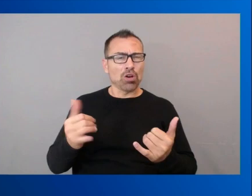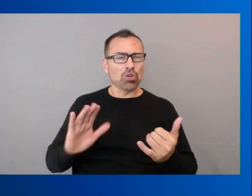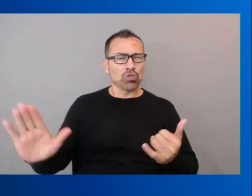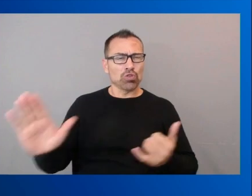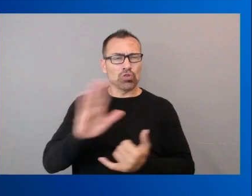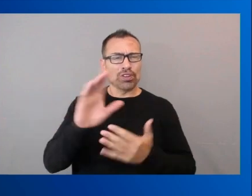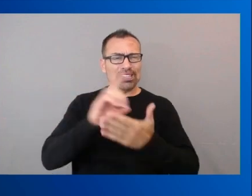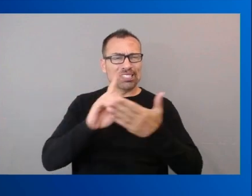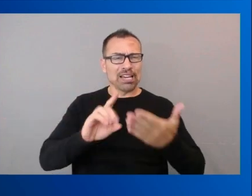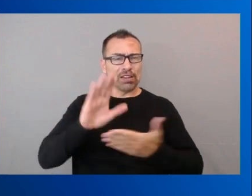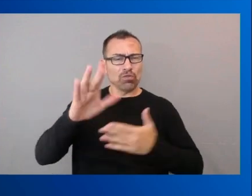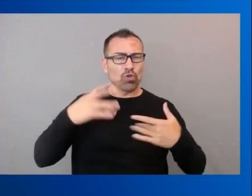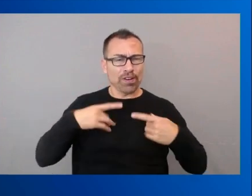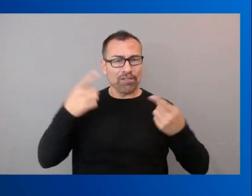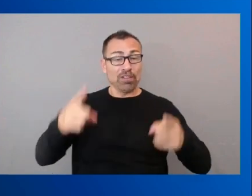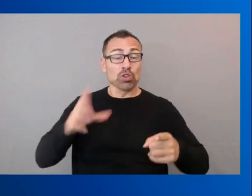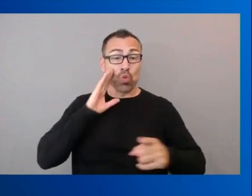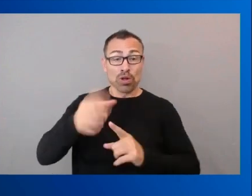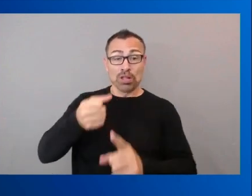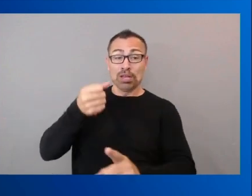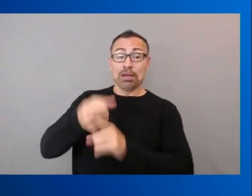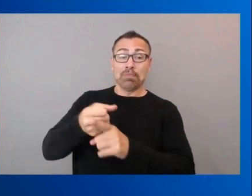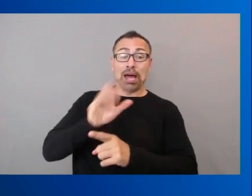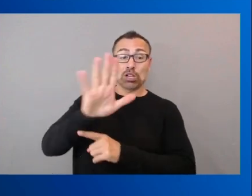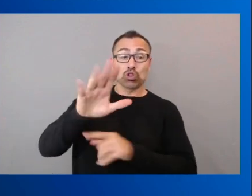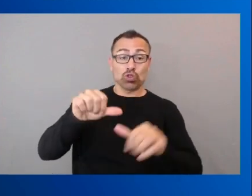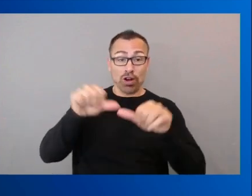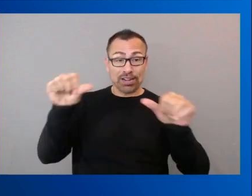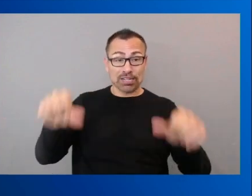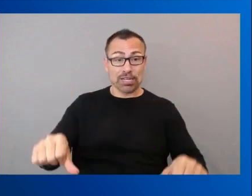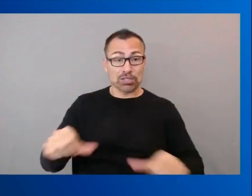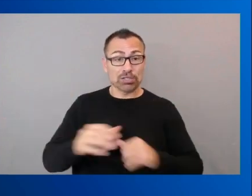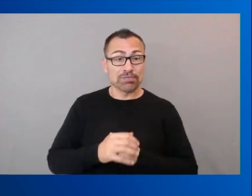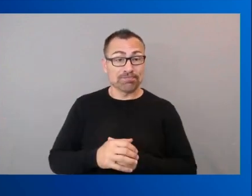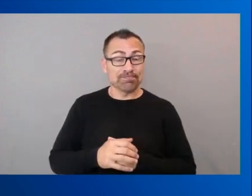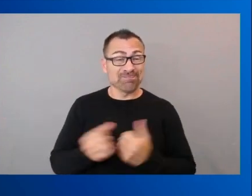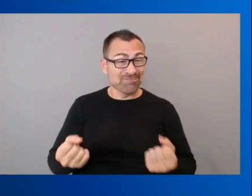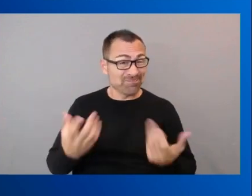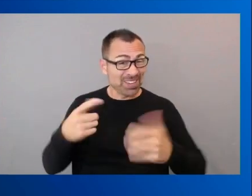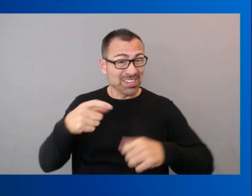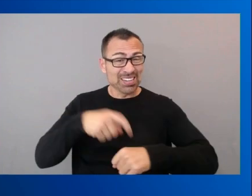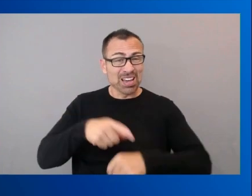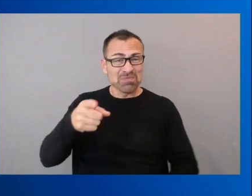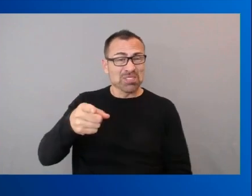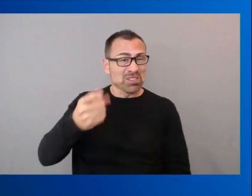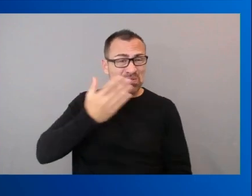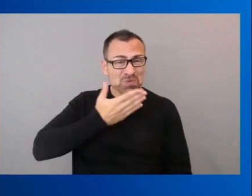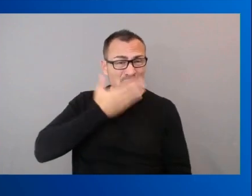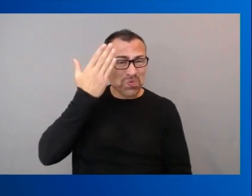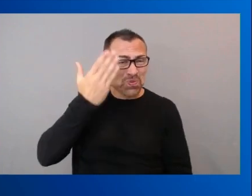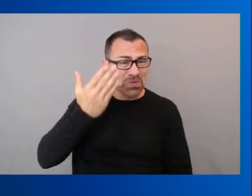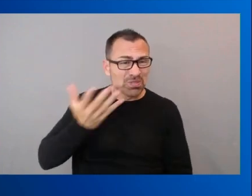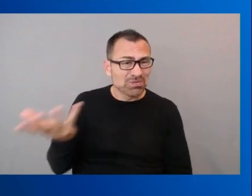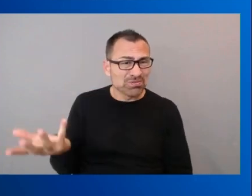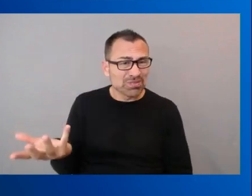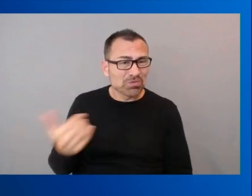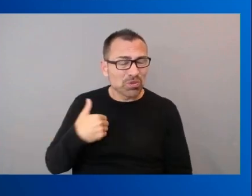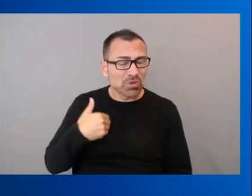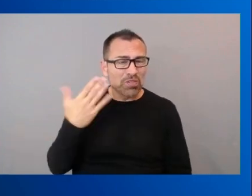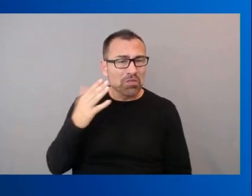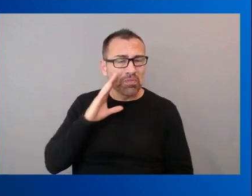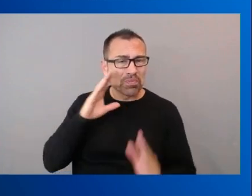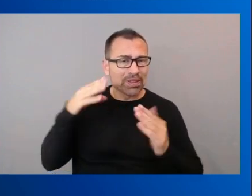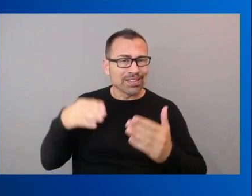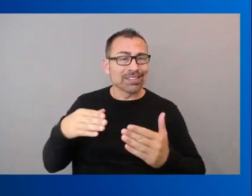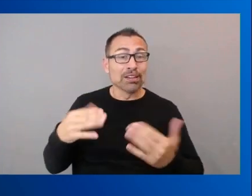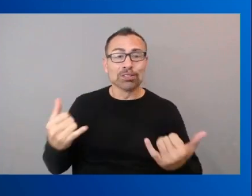architecture, which is often a thing we overlook when we're building event-driven architectures. And this is exactly what we're going to be talking about in this session